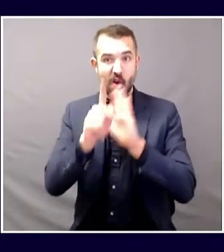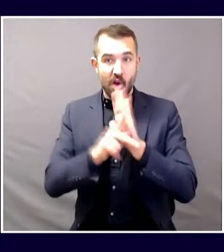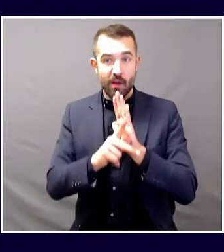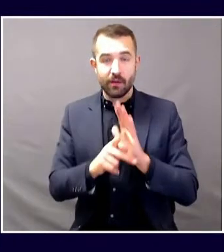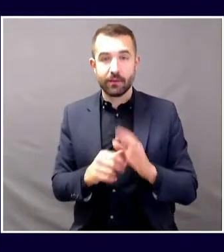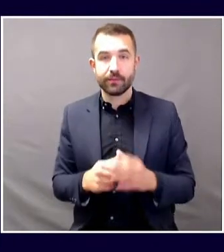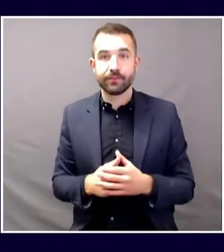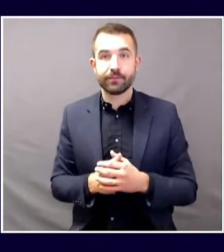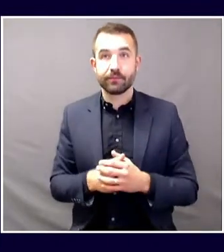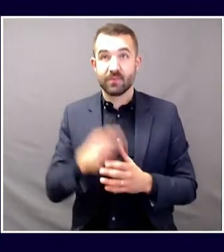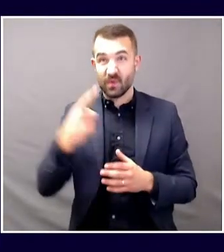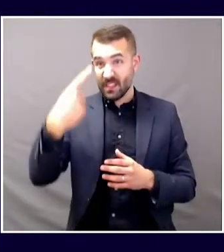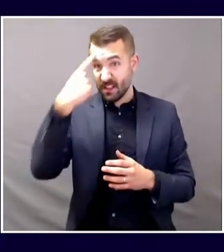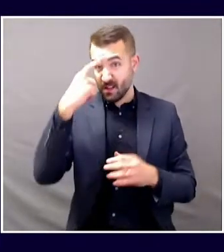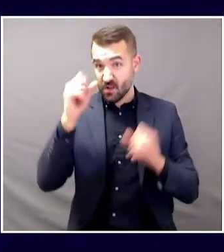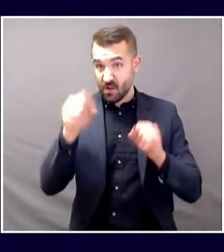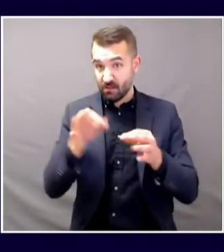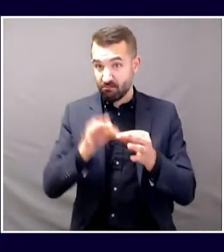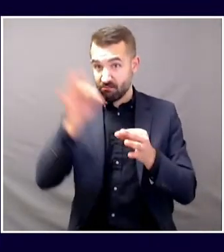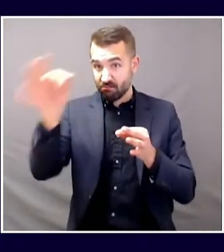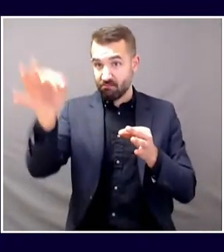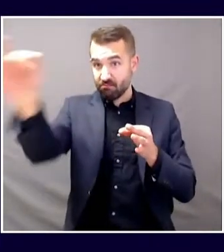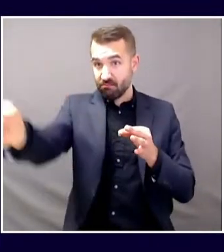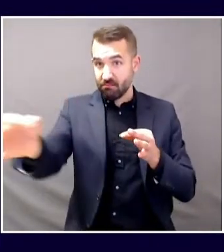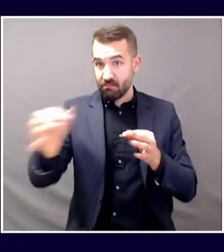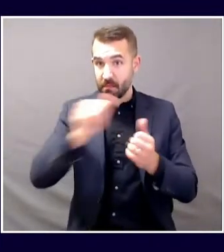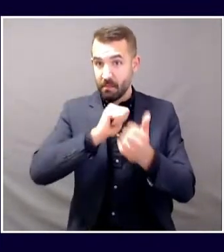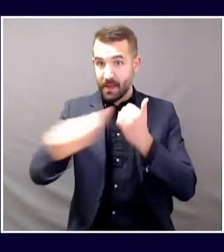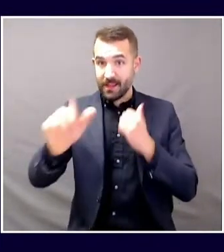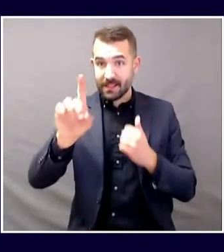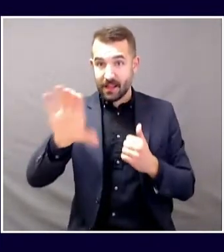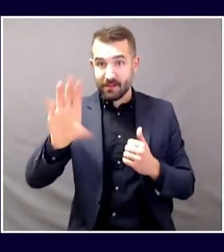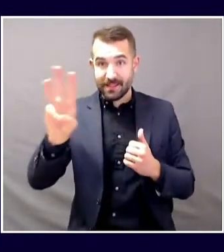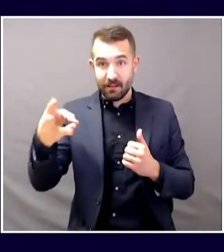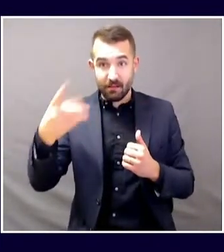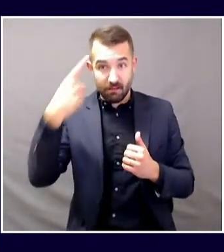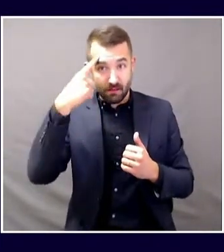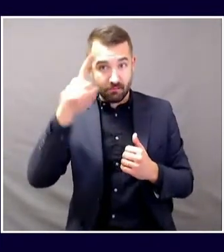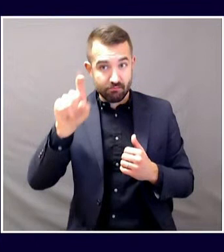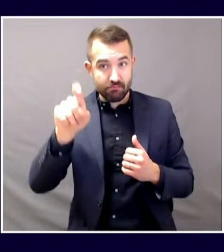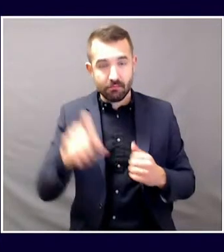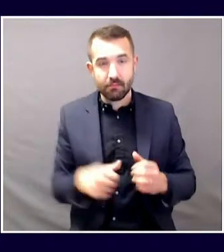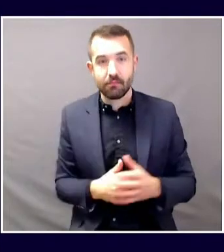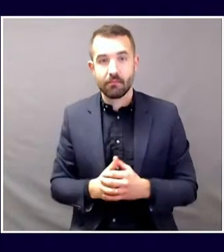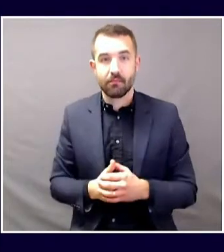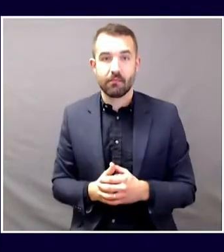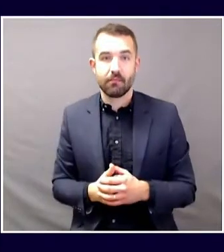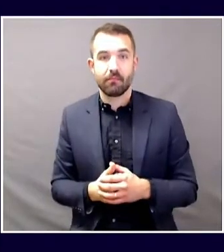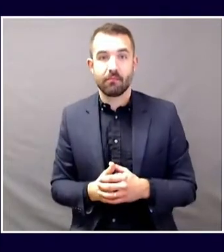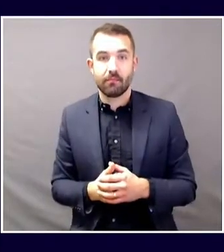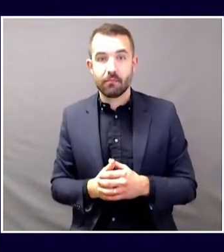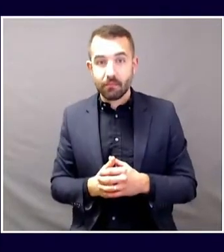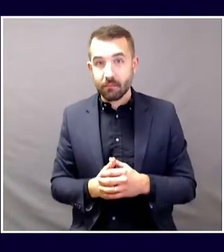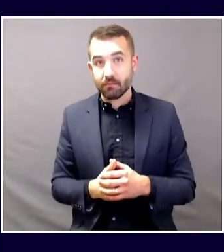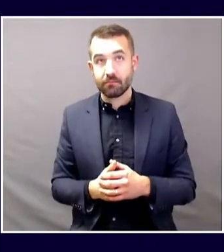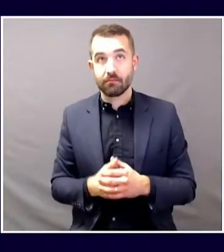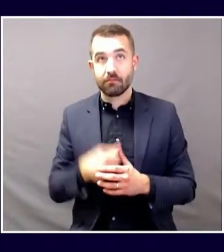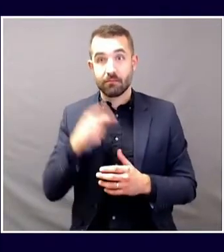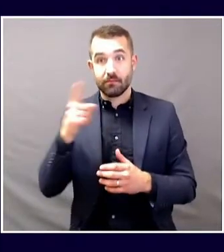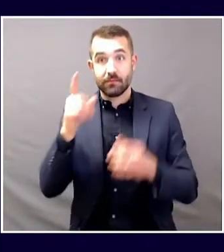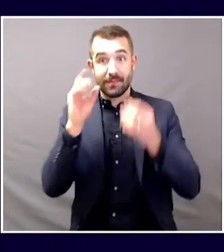point, to extend past December 6th? Just you noted it, but again, terminology, not a